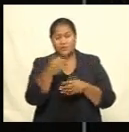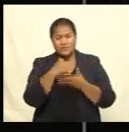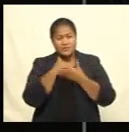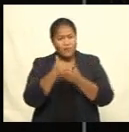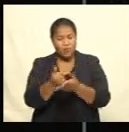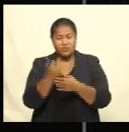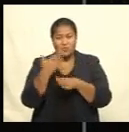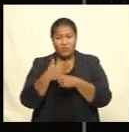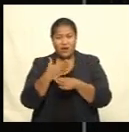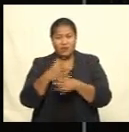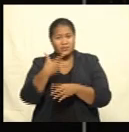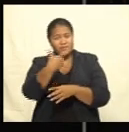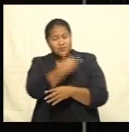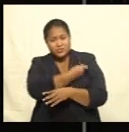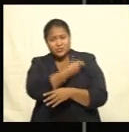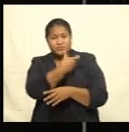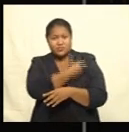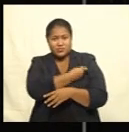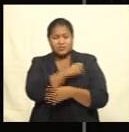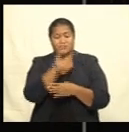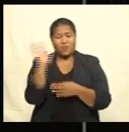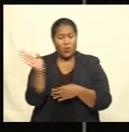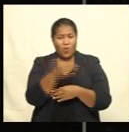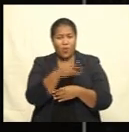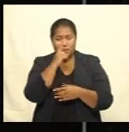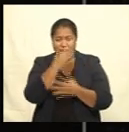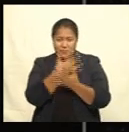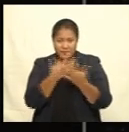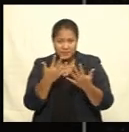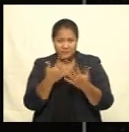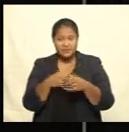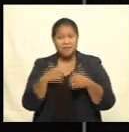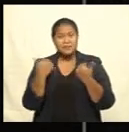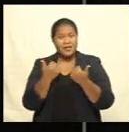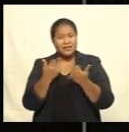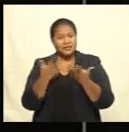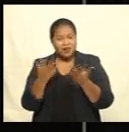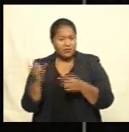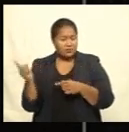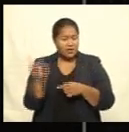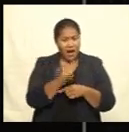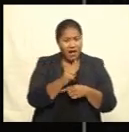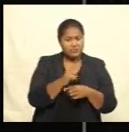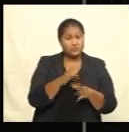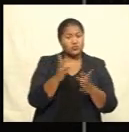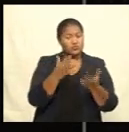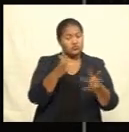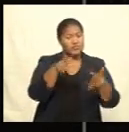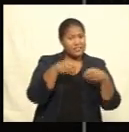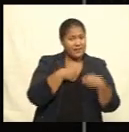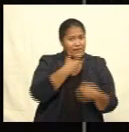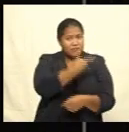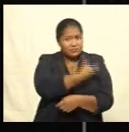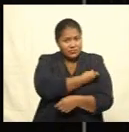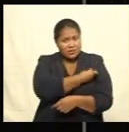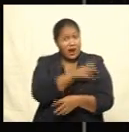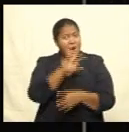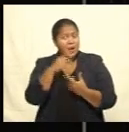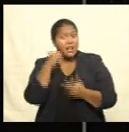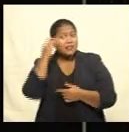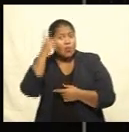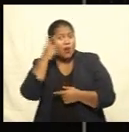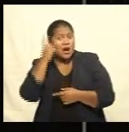to vaccinate the targeted population. While many have been forthcoming to get the jabs, the concern is more in relation to those who are